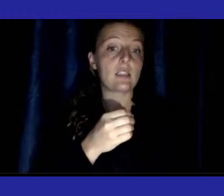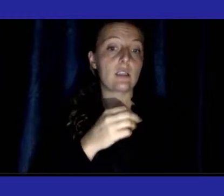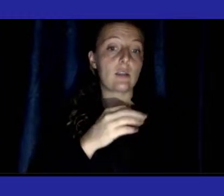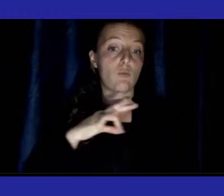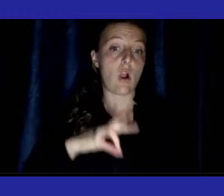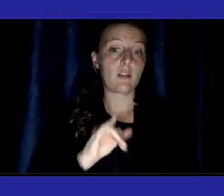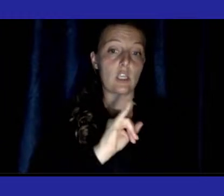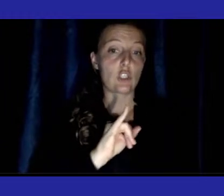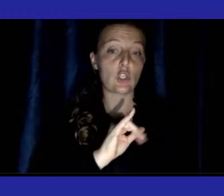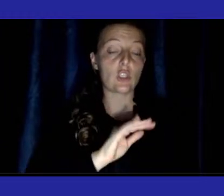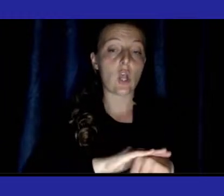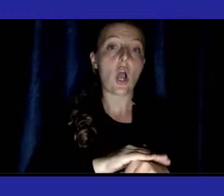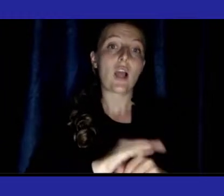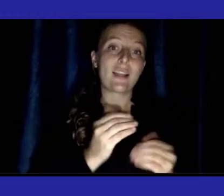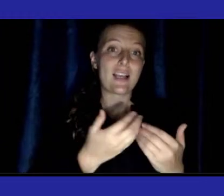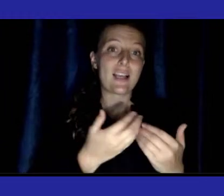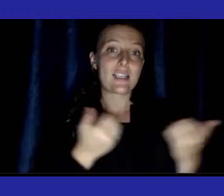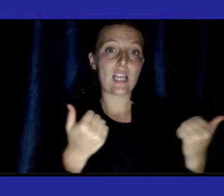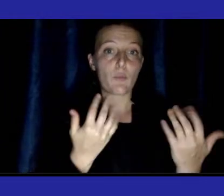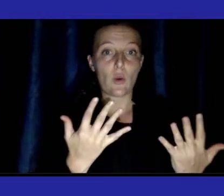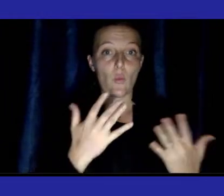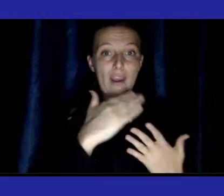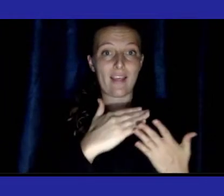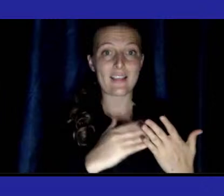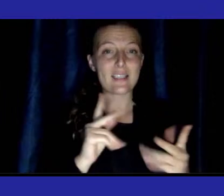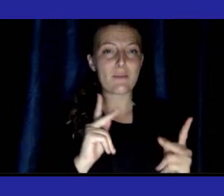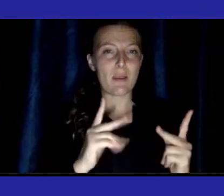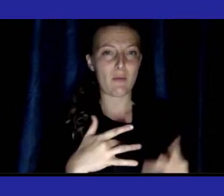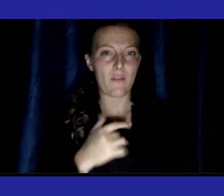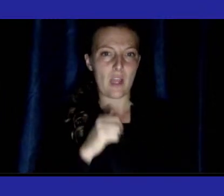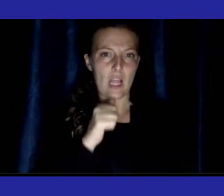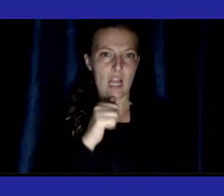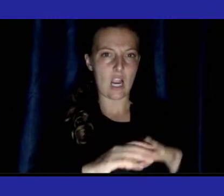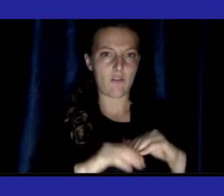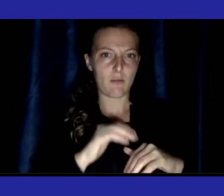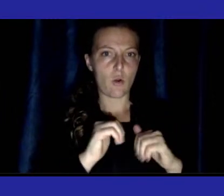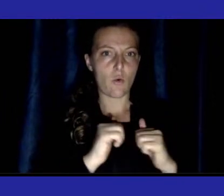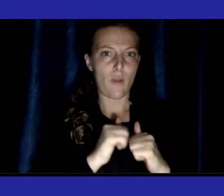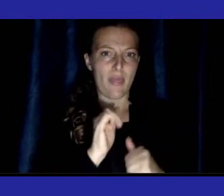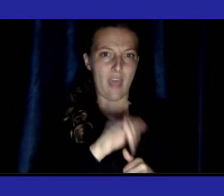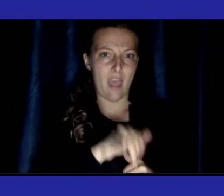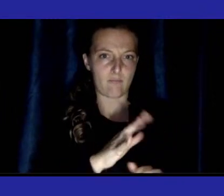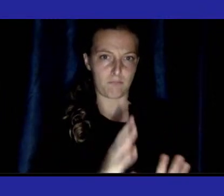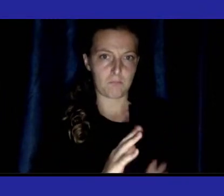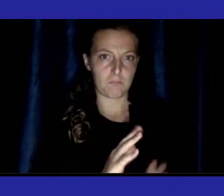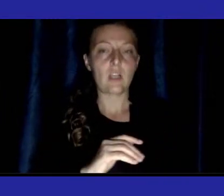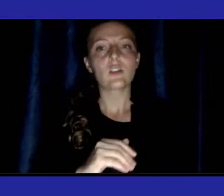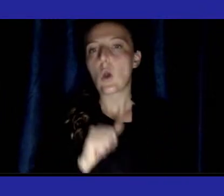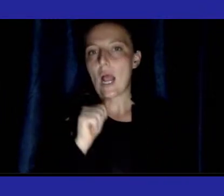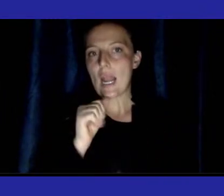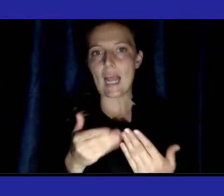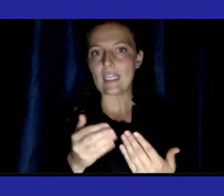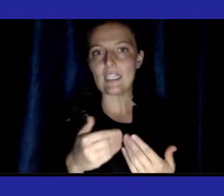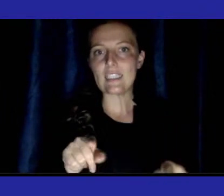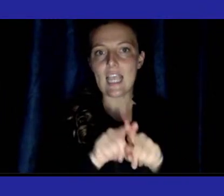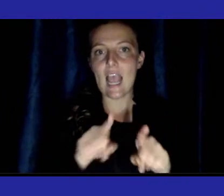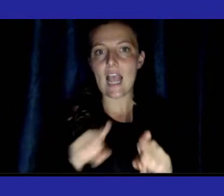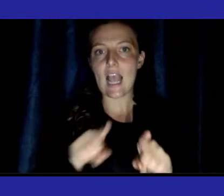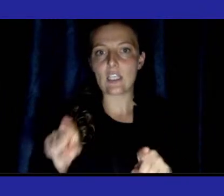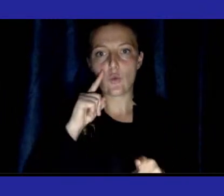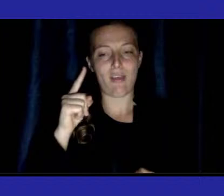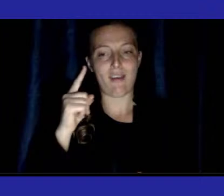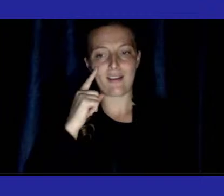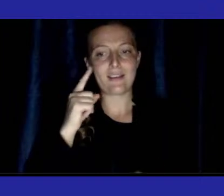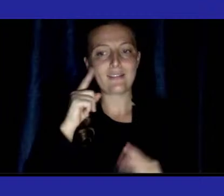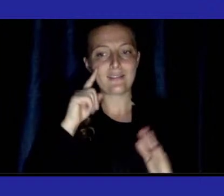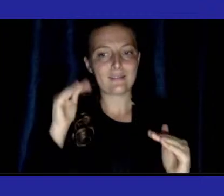that. So it has not been as easy as you might think to get And I think people to switch. internally, I think there can